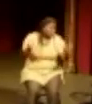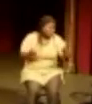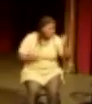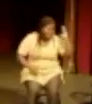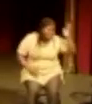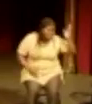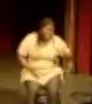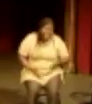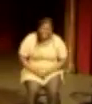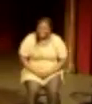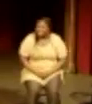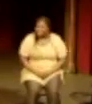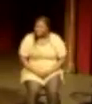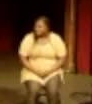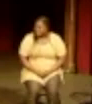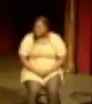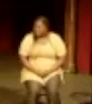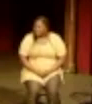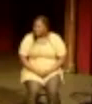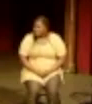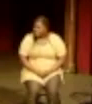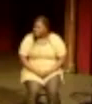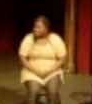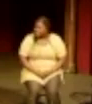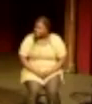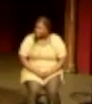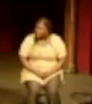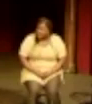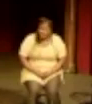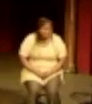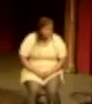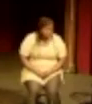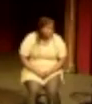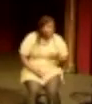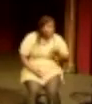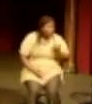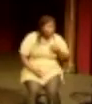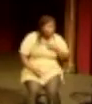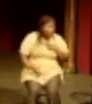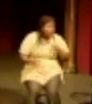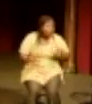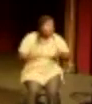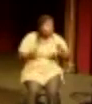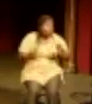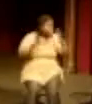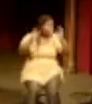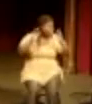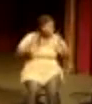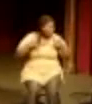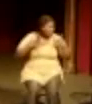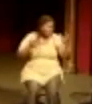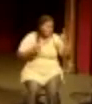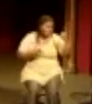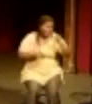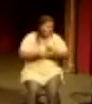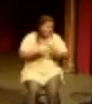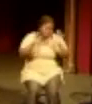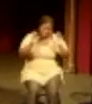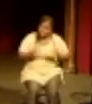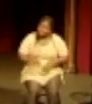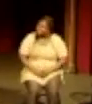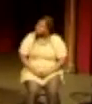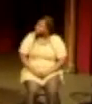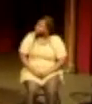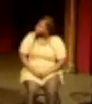And anyway, it was a small price to pay to have two fantastic events on one day. What else we got here? Oh, we